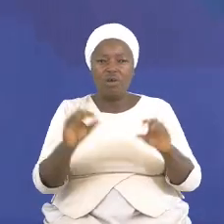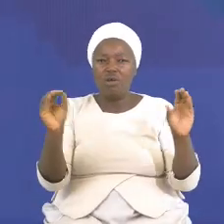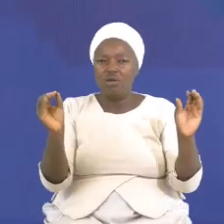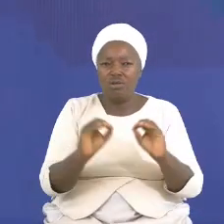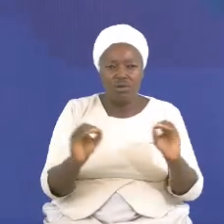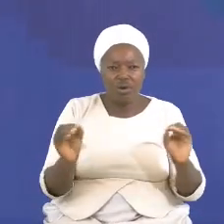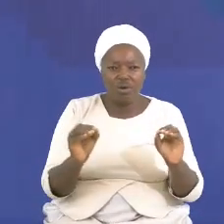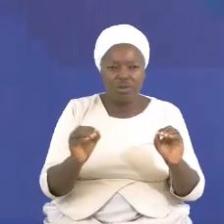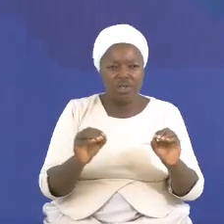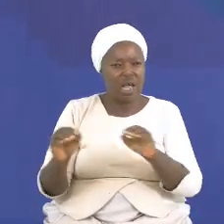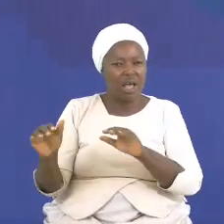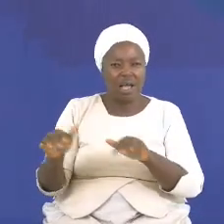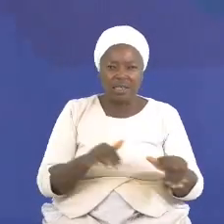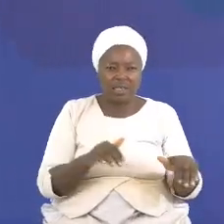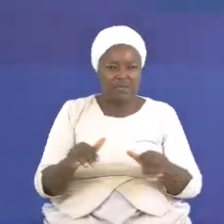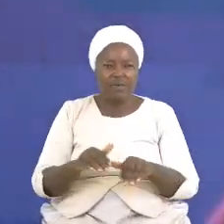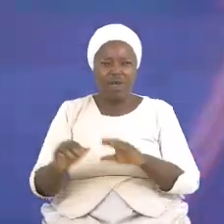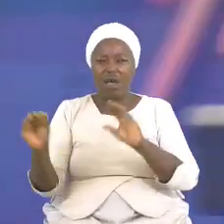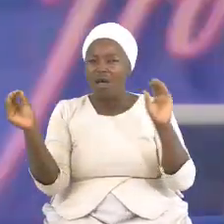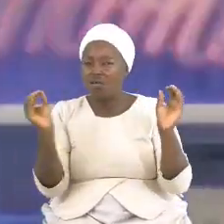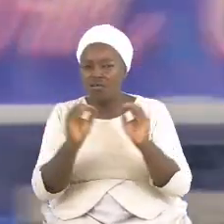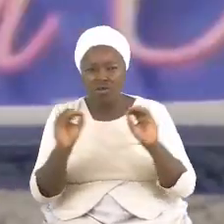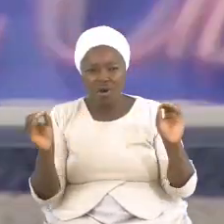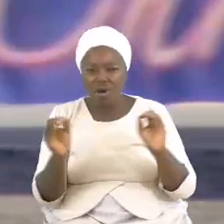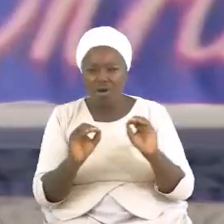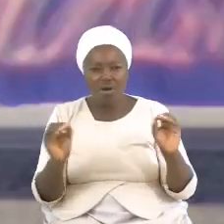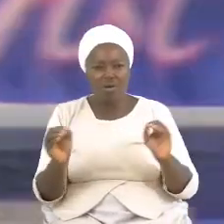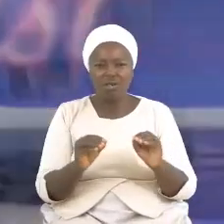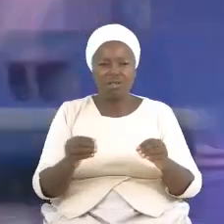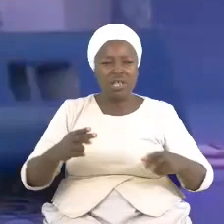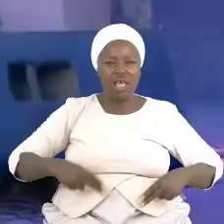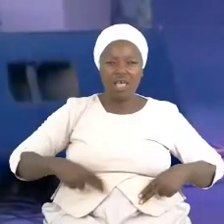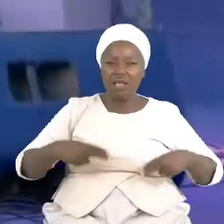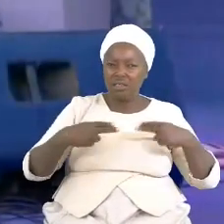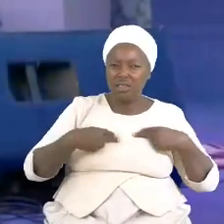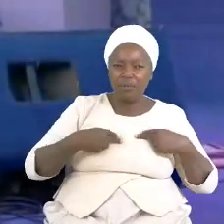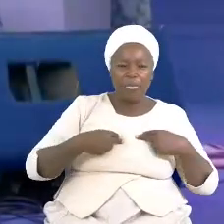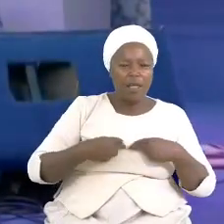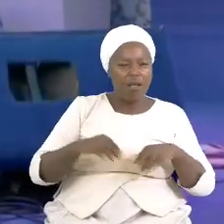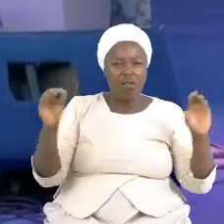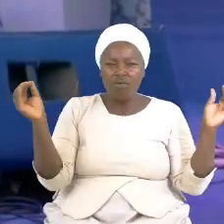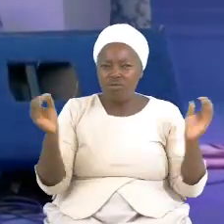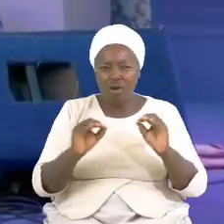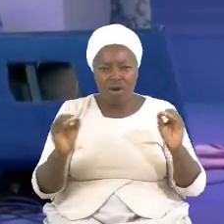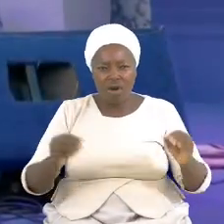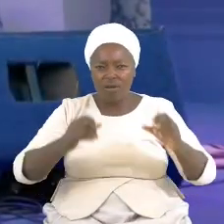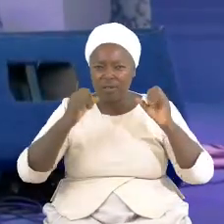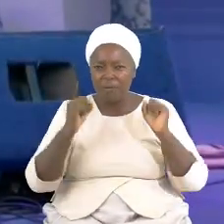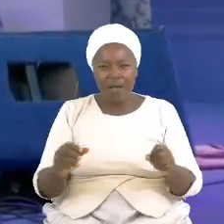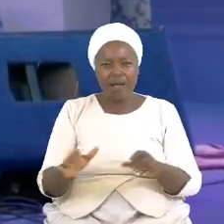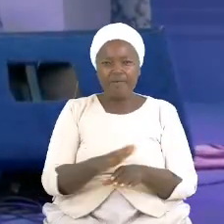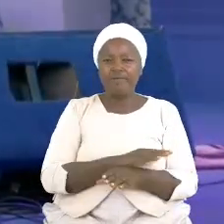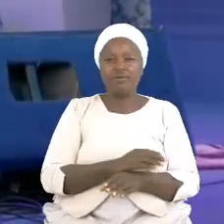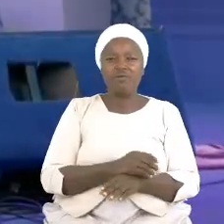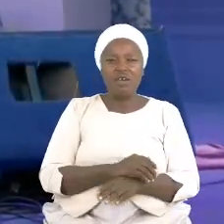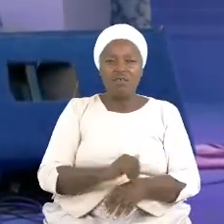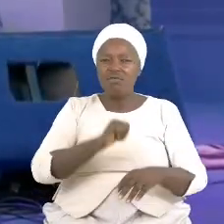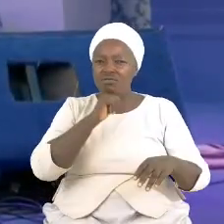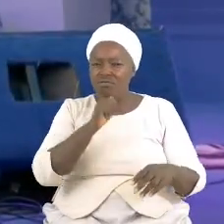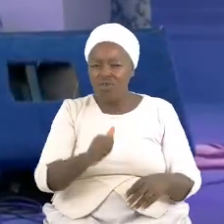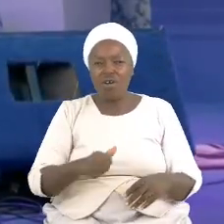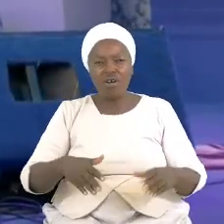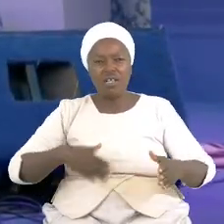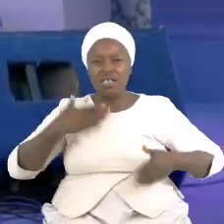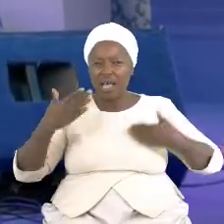active. Not healthy. Not powerful. Not happy, not